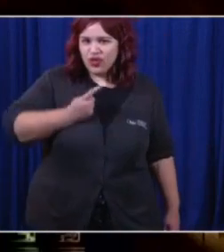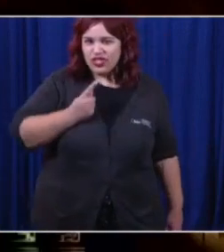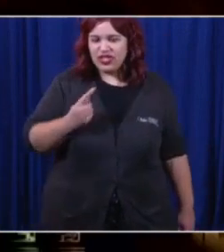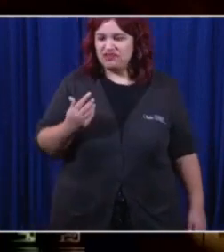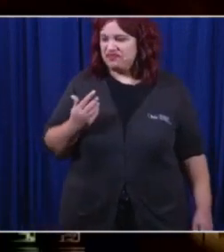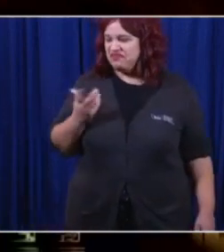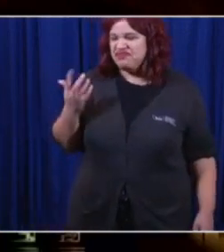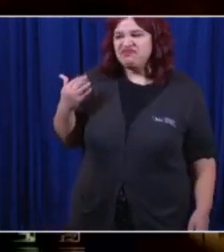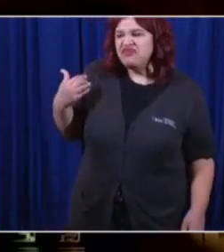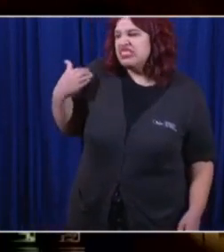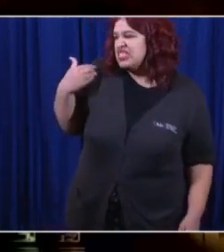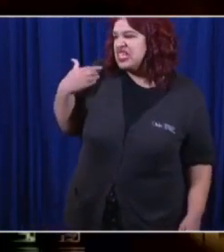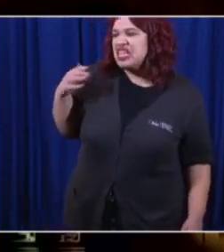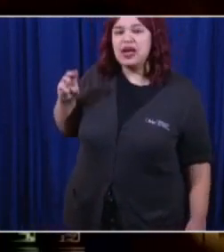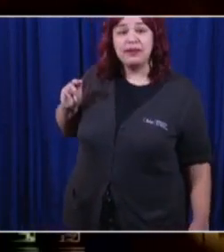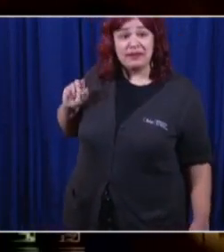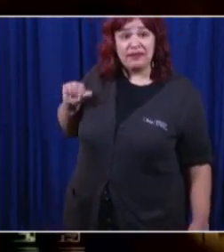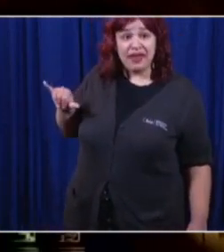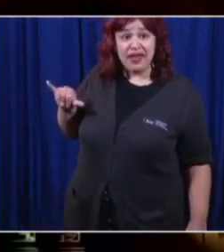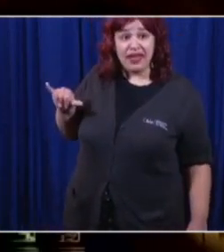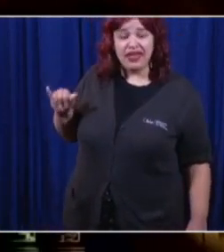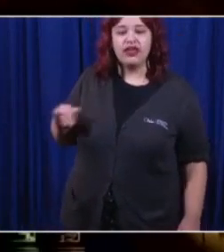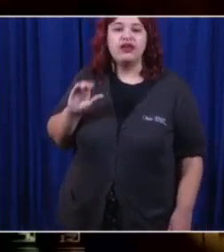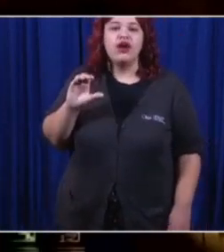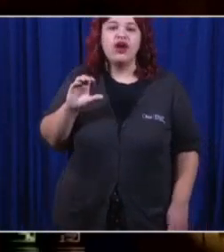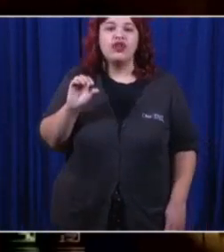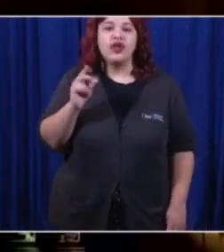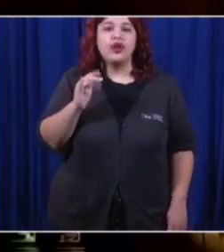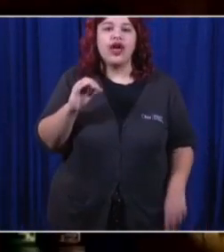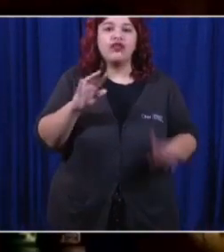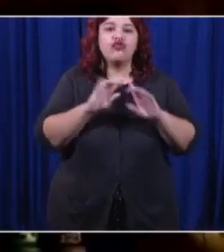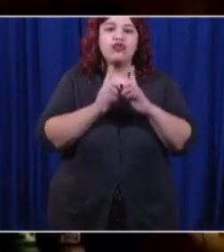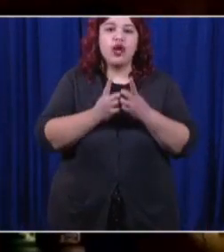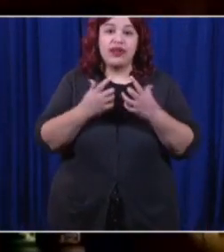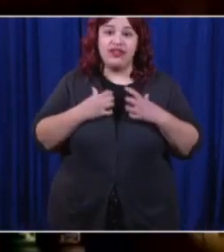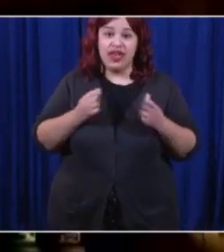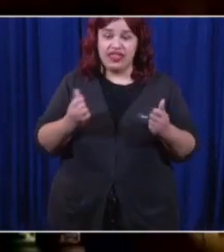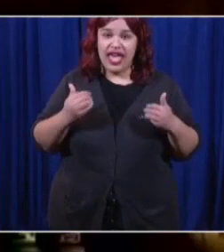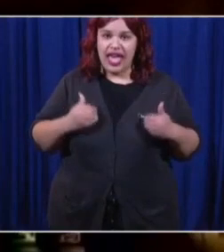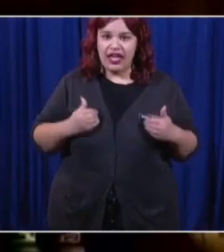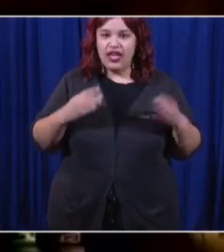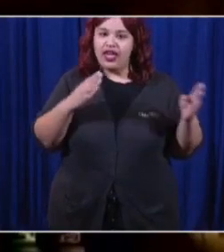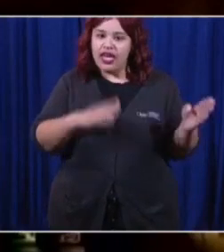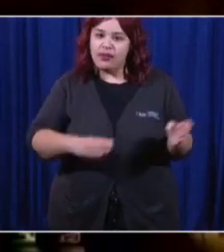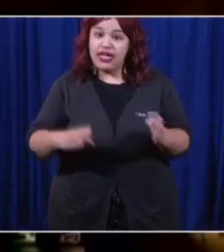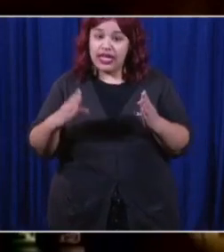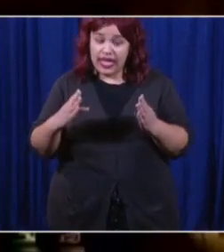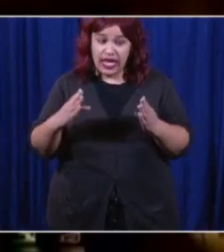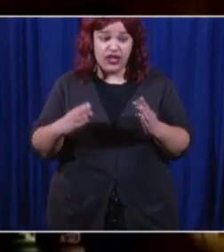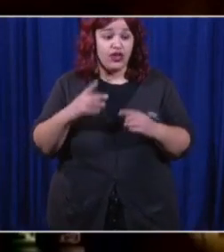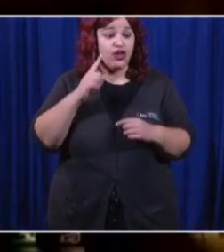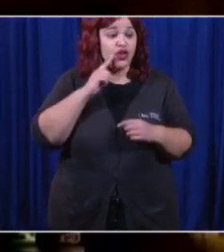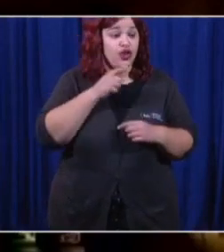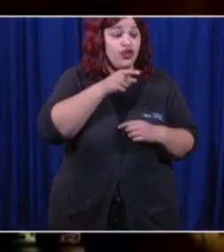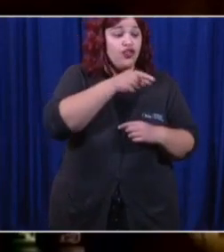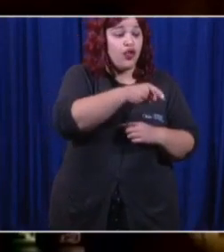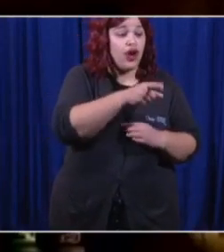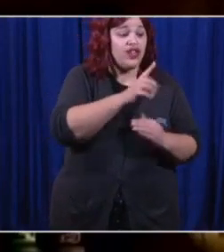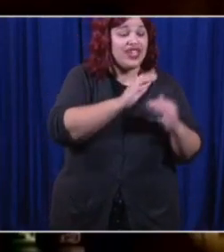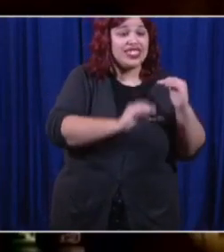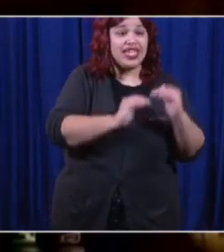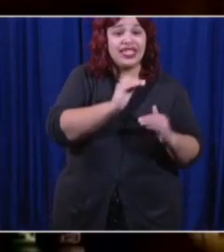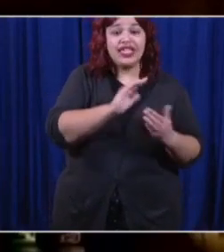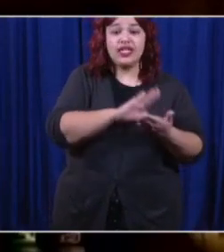even late May, the Ohio Department of Health laid out a process where a skilled nursing facility could become what's called an HCIC or